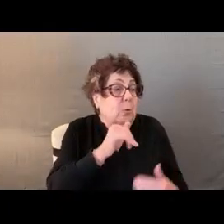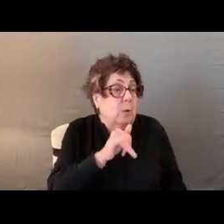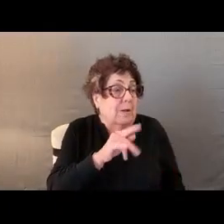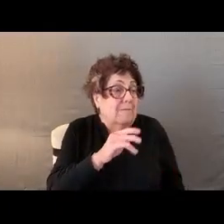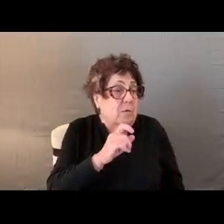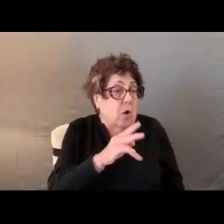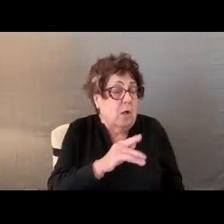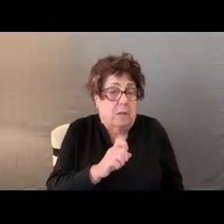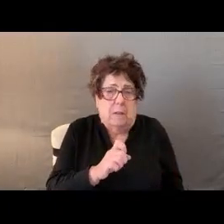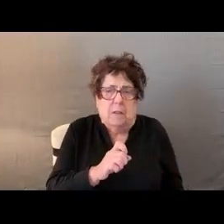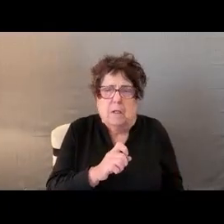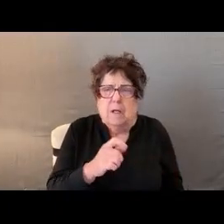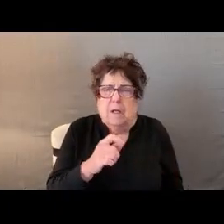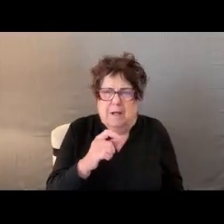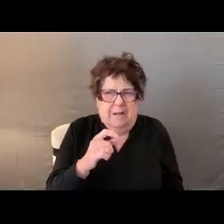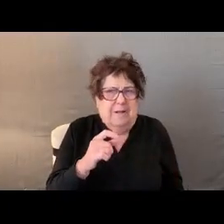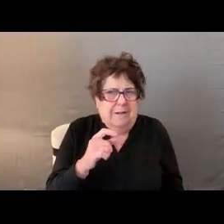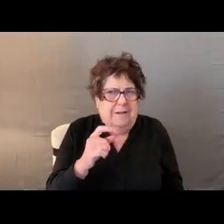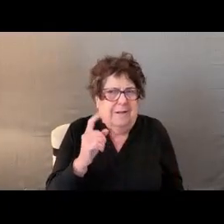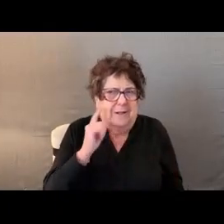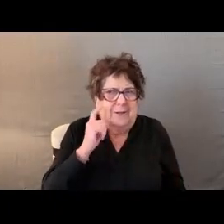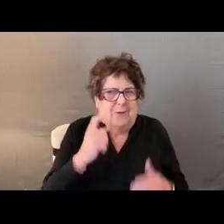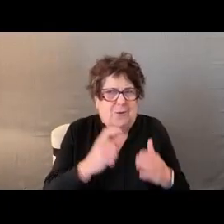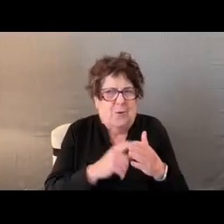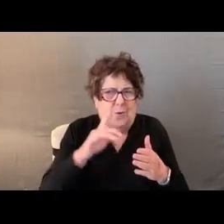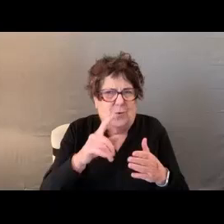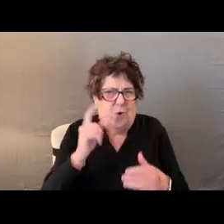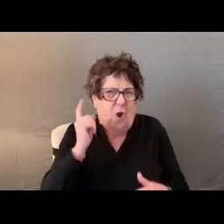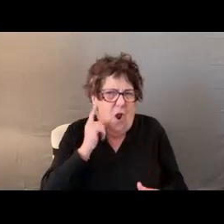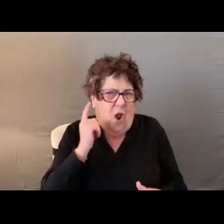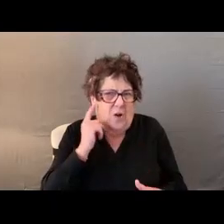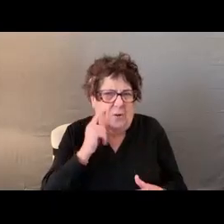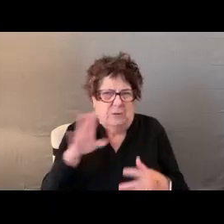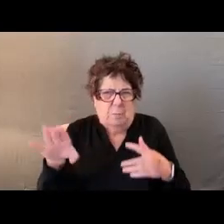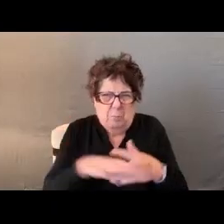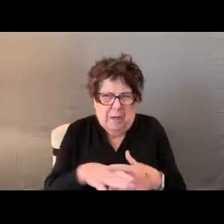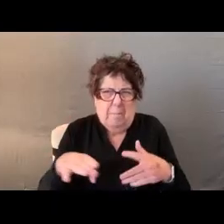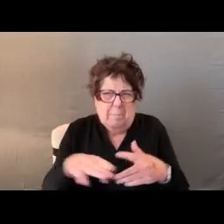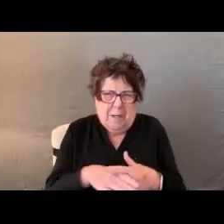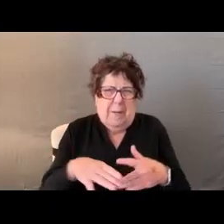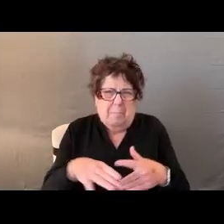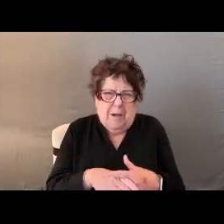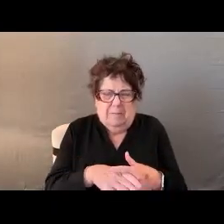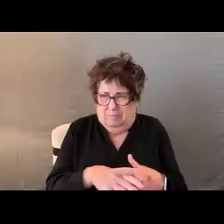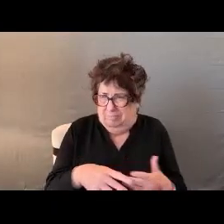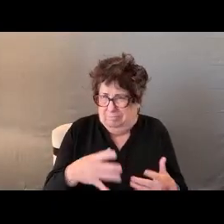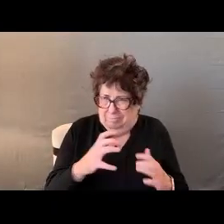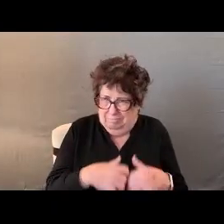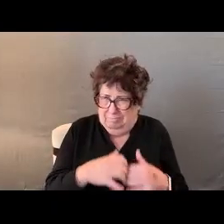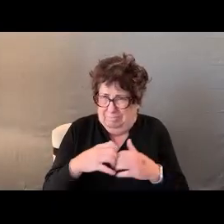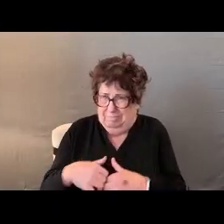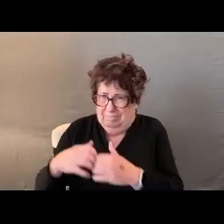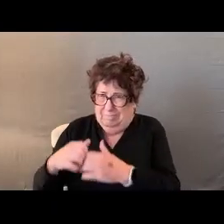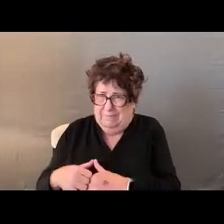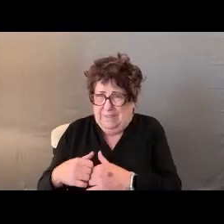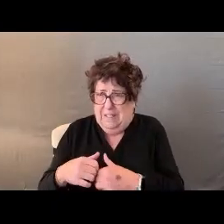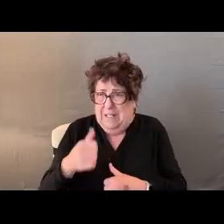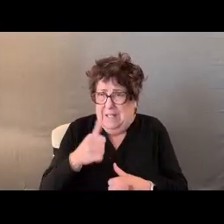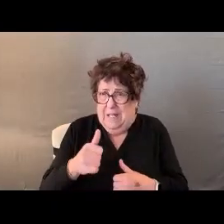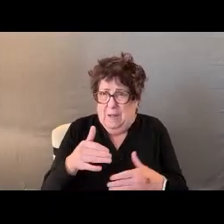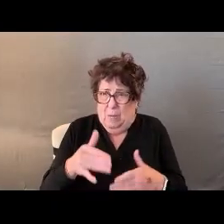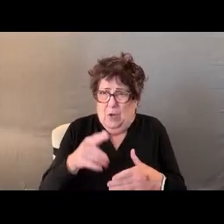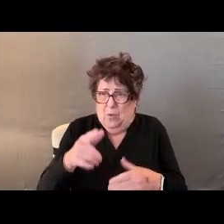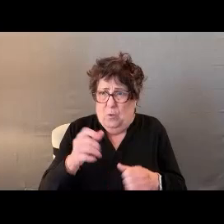that your audio breaks up sometimes. Is there any way that maybe you can try to reconnect or see if we